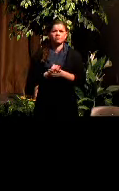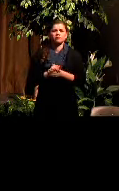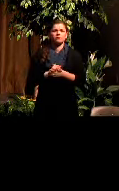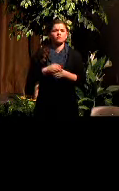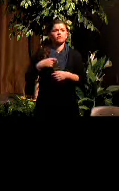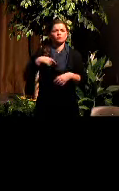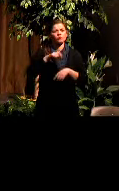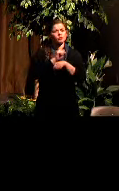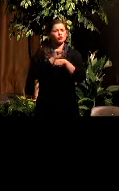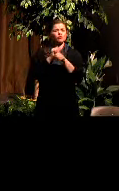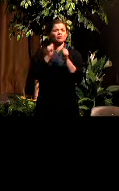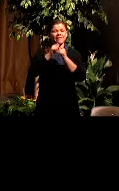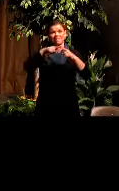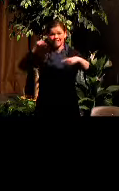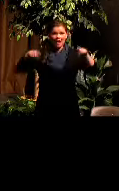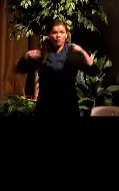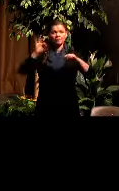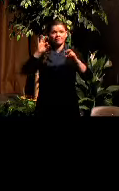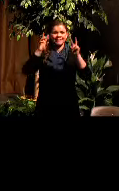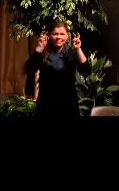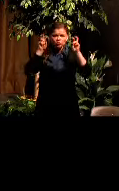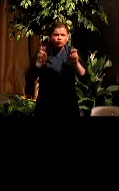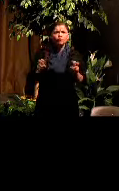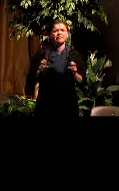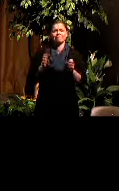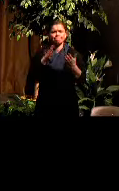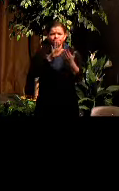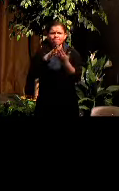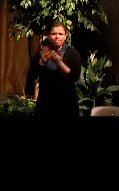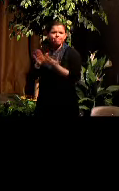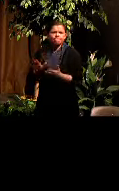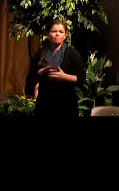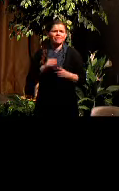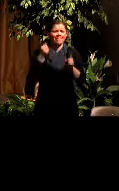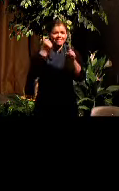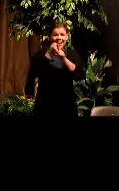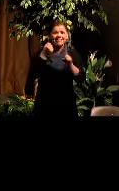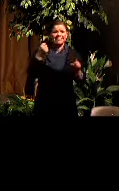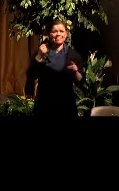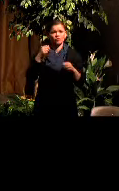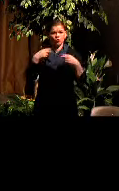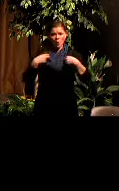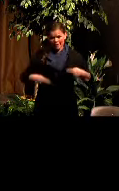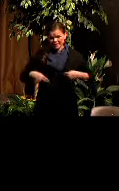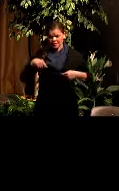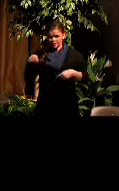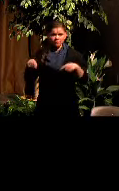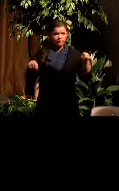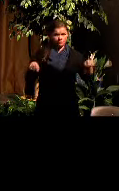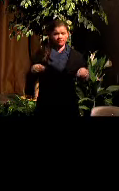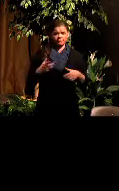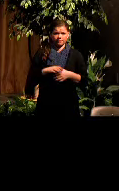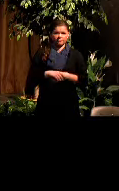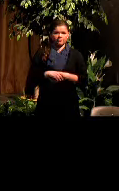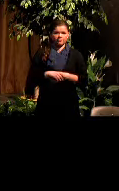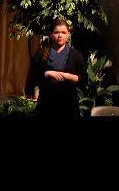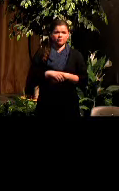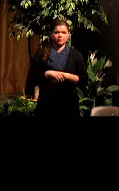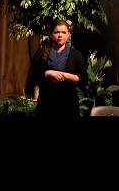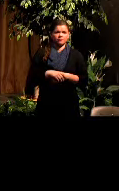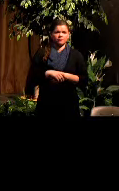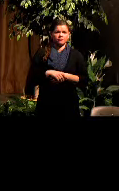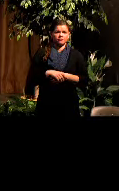of issues that are affecting us as humans in this age of the Anthropocene. So while we're in the midst of